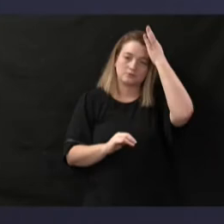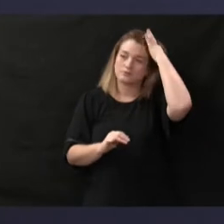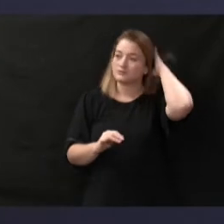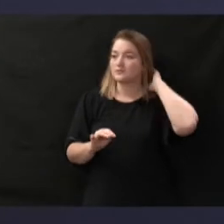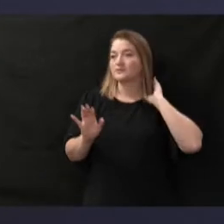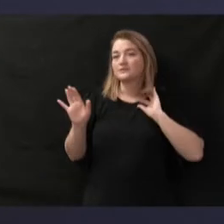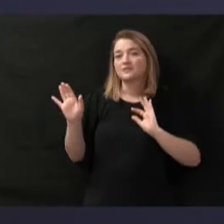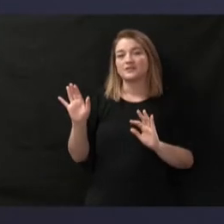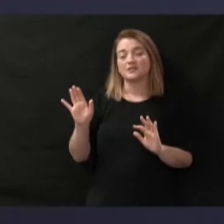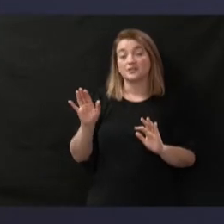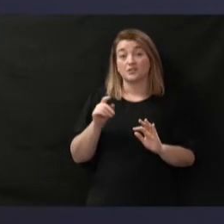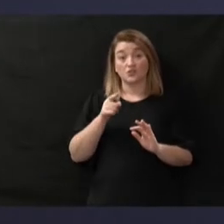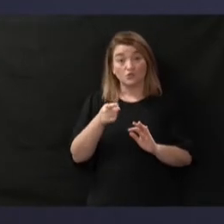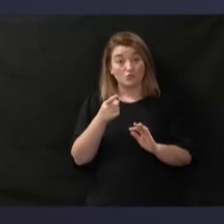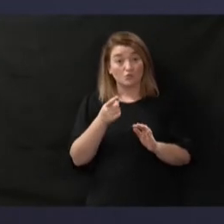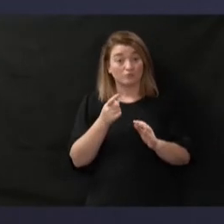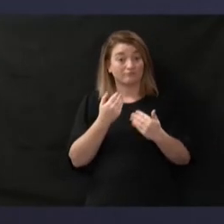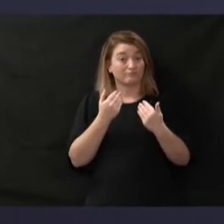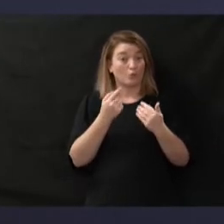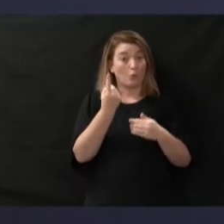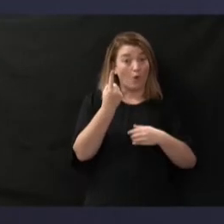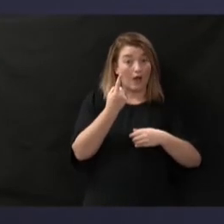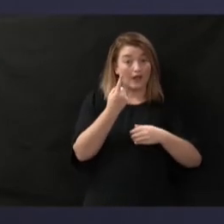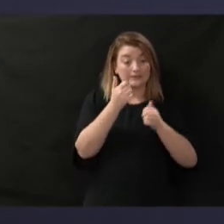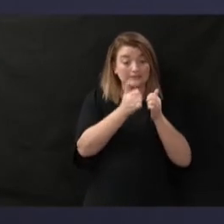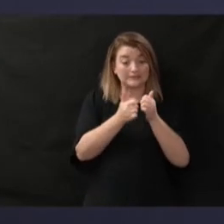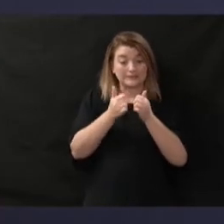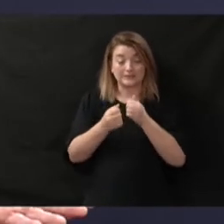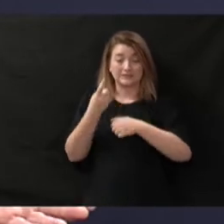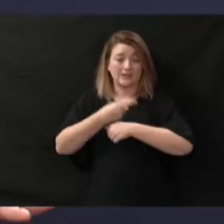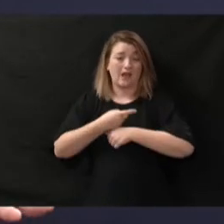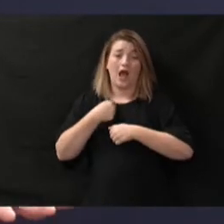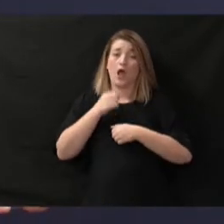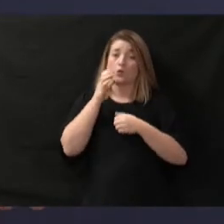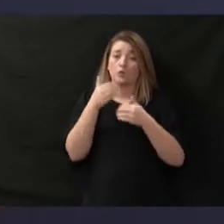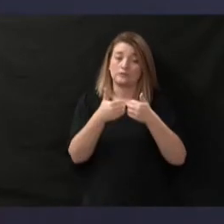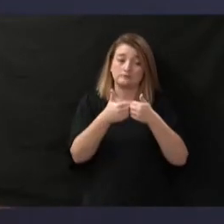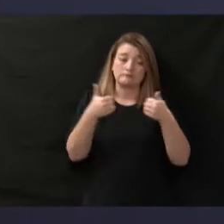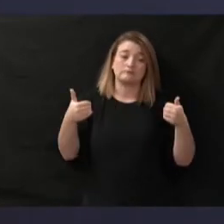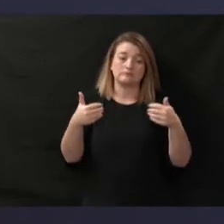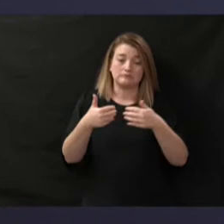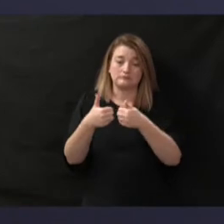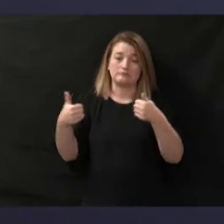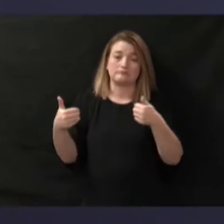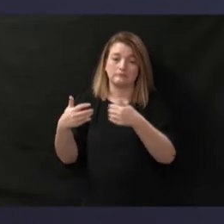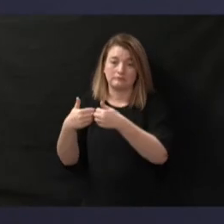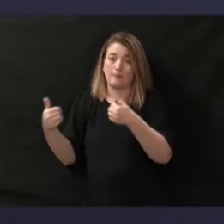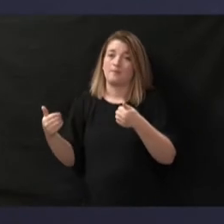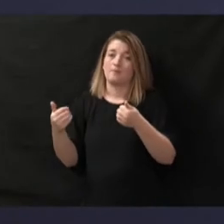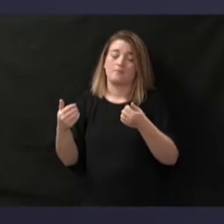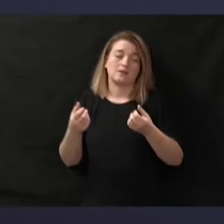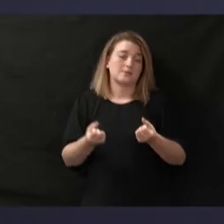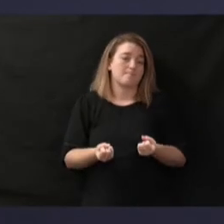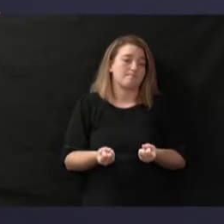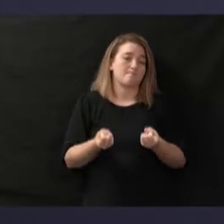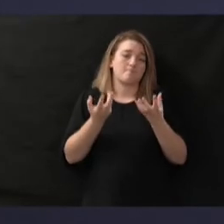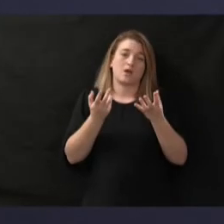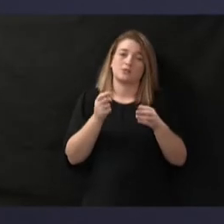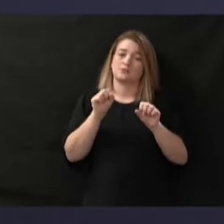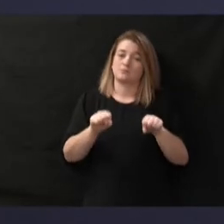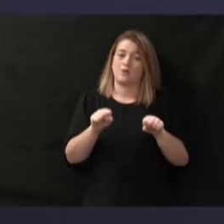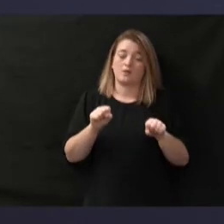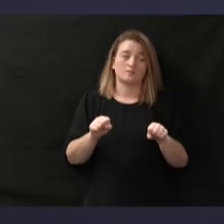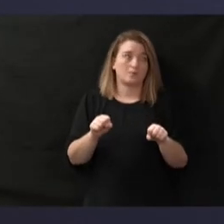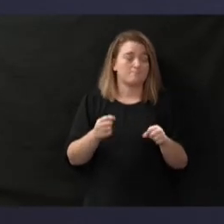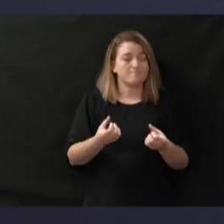And she said, would you have them one a day? I would space them out as much as I could. I think kids are not, a lot of kids are